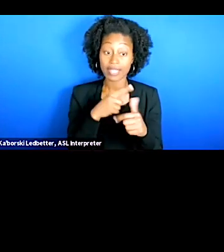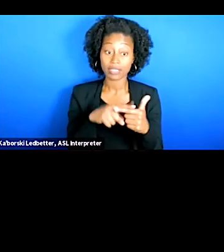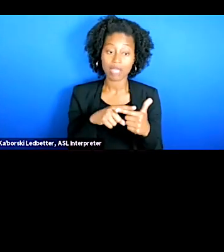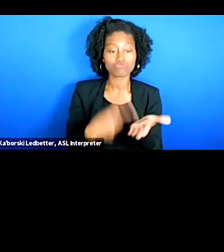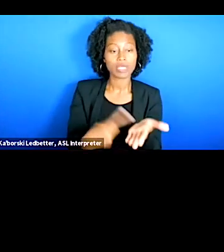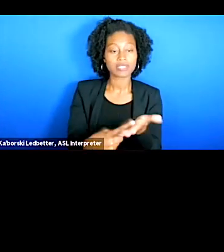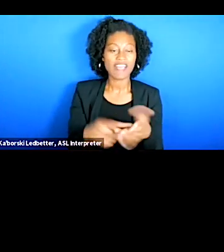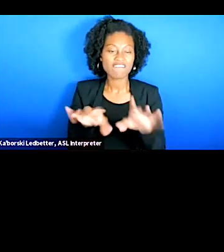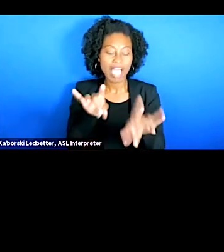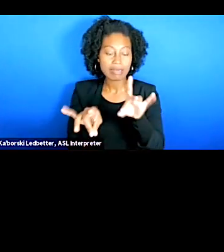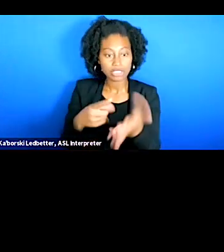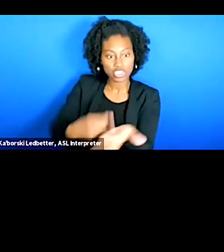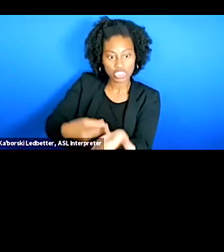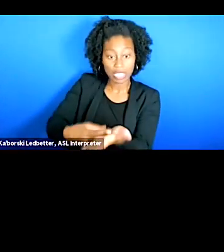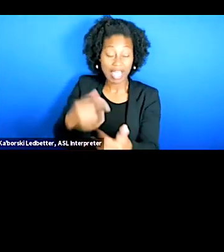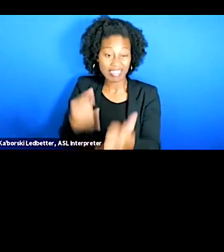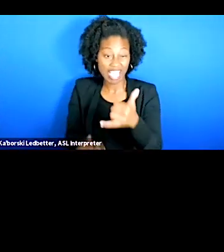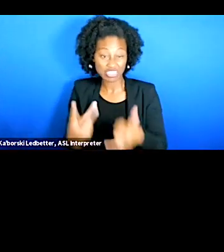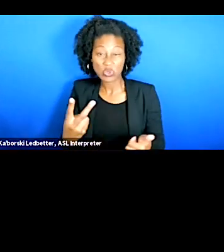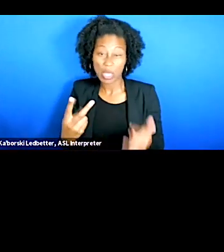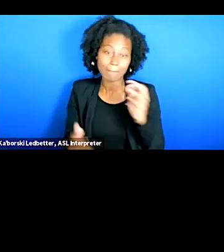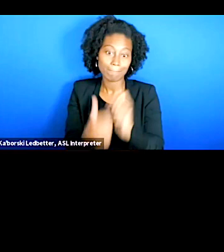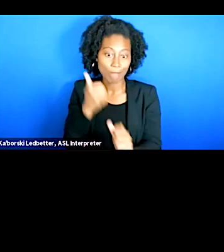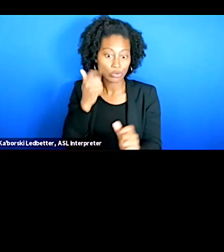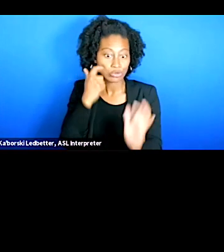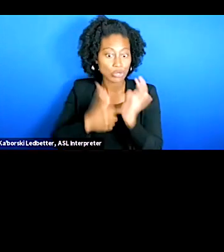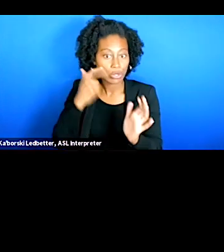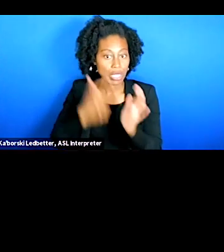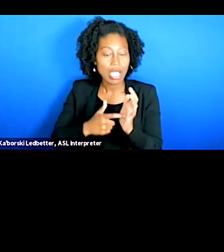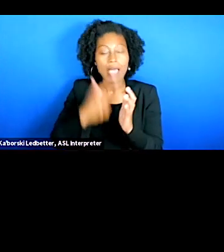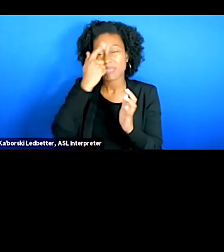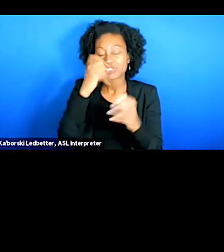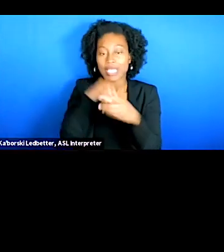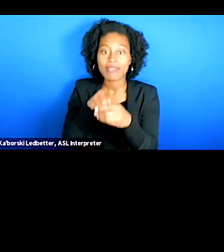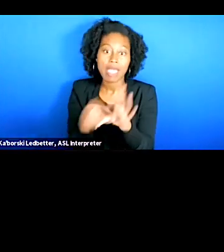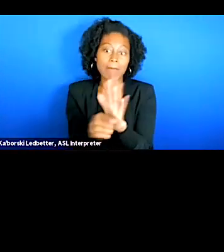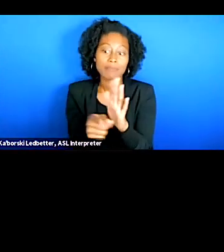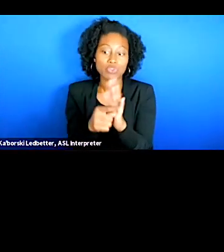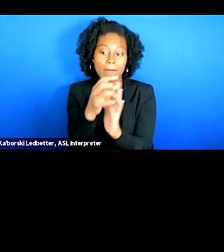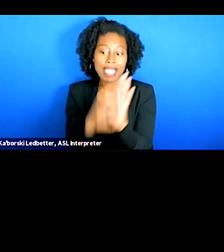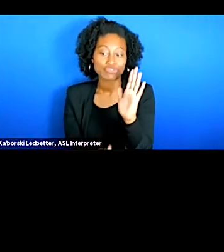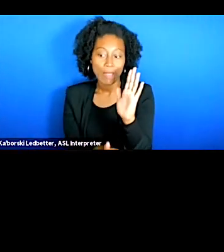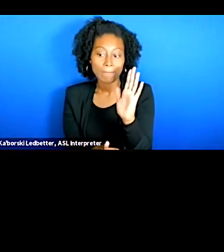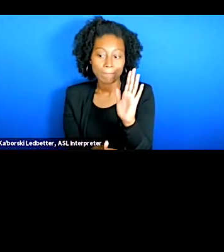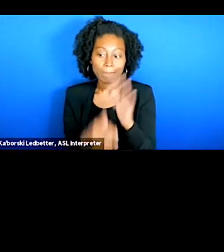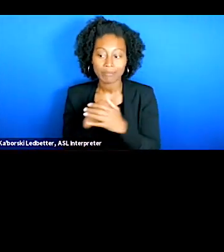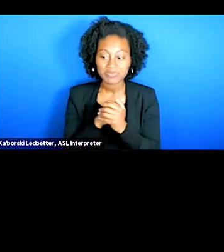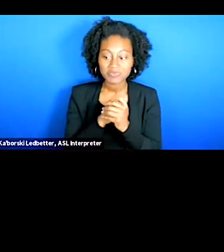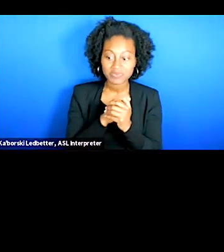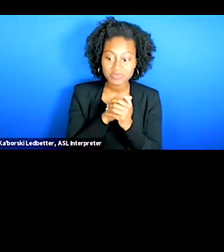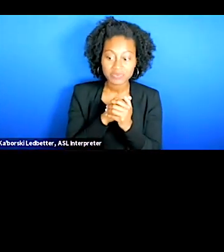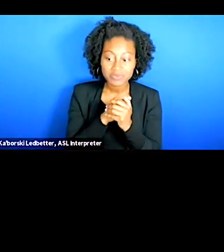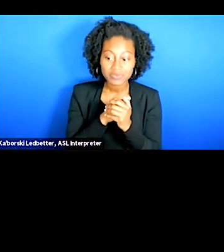These last 2 cycles are the most visible ones because they are part of the publishable manuscript. Due